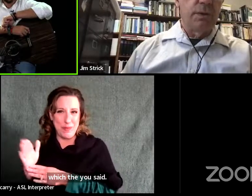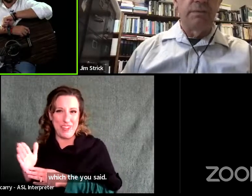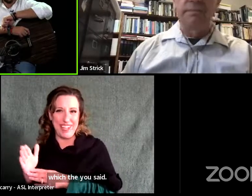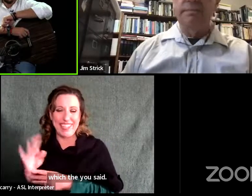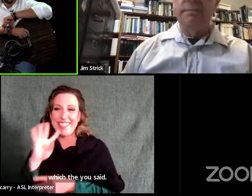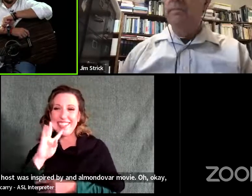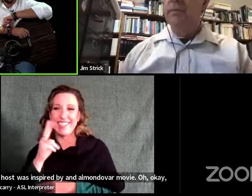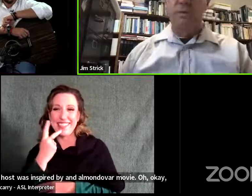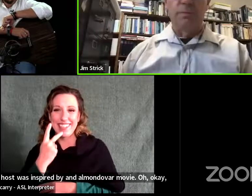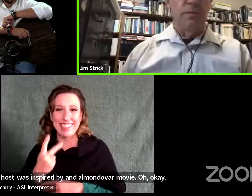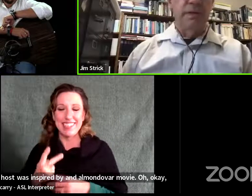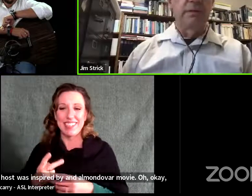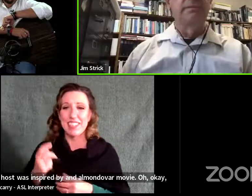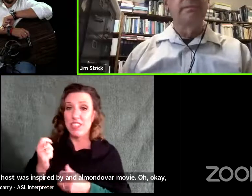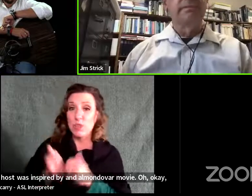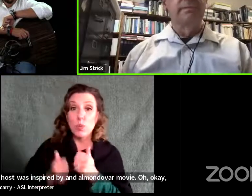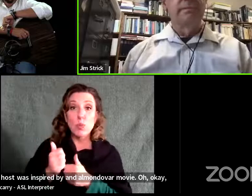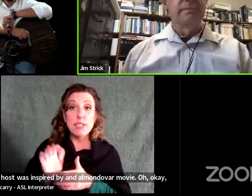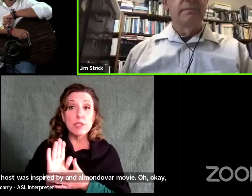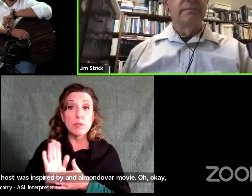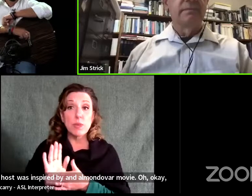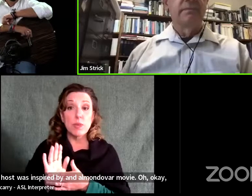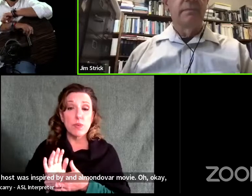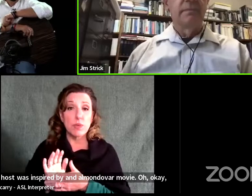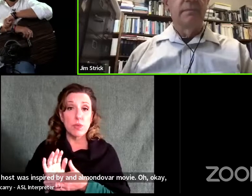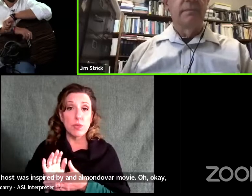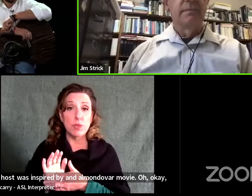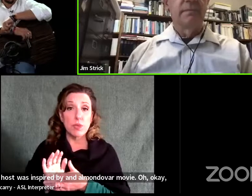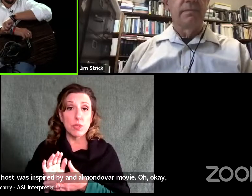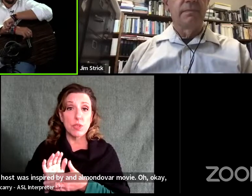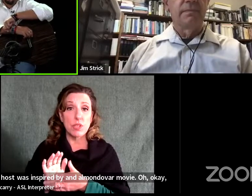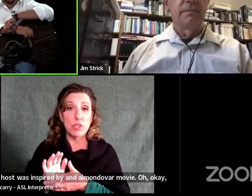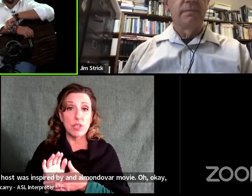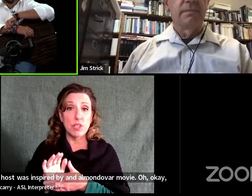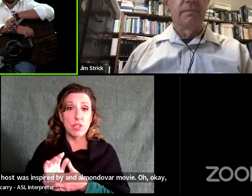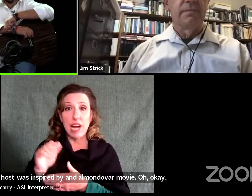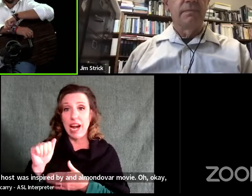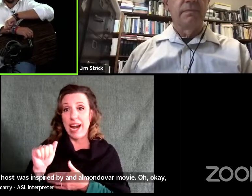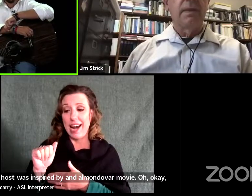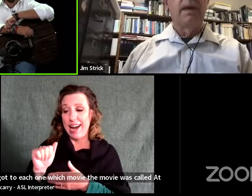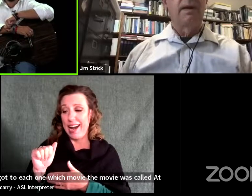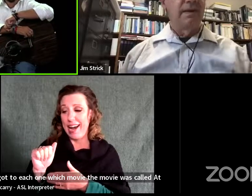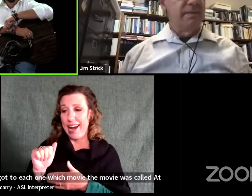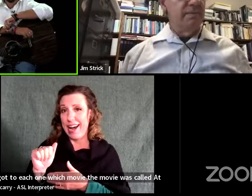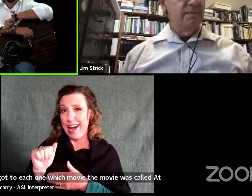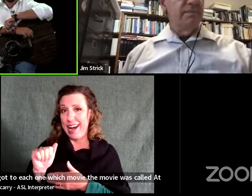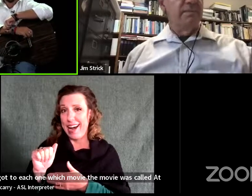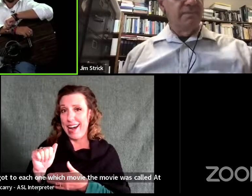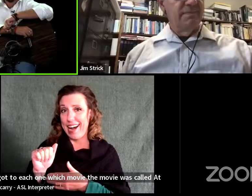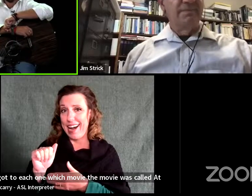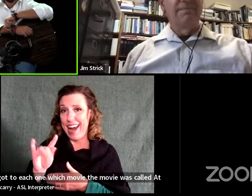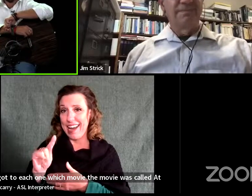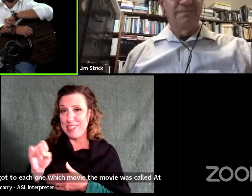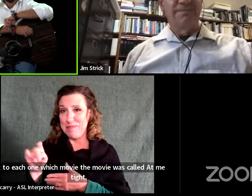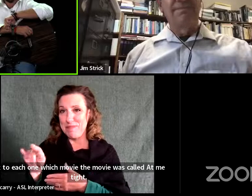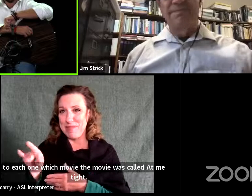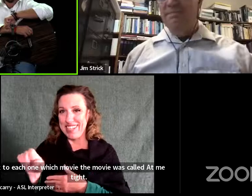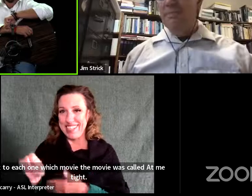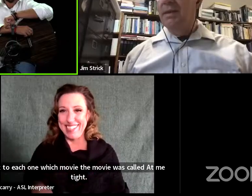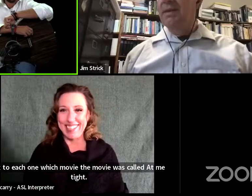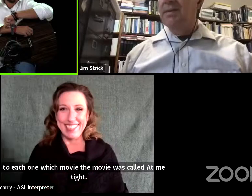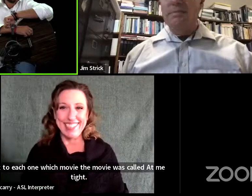Which one? Which movie? Oh, the movie was called Atame, Tight Me.